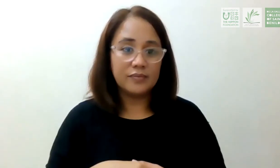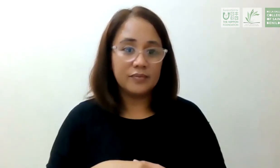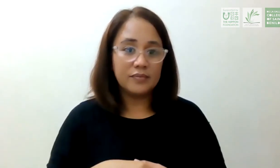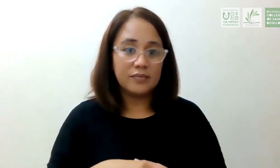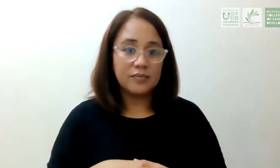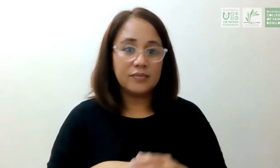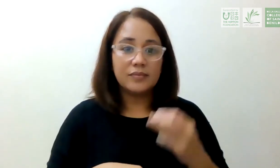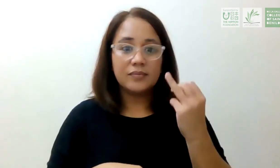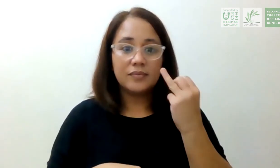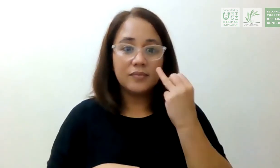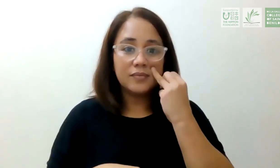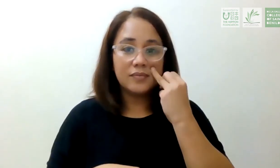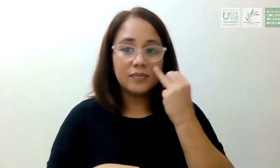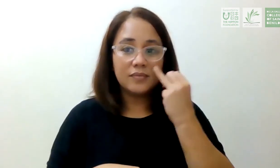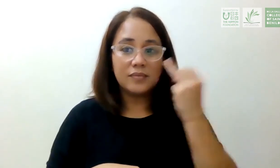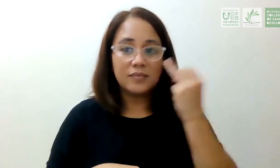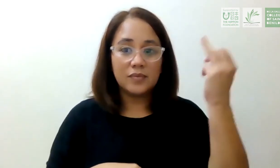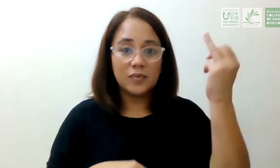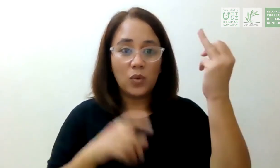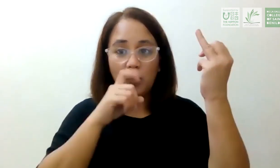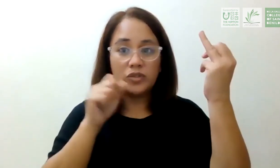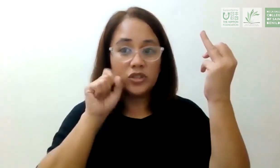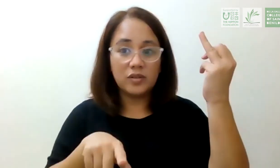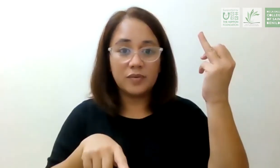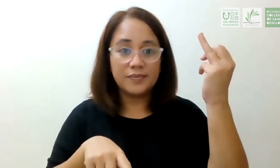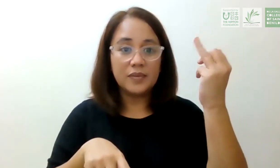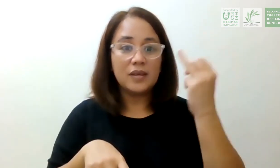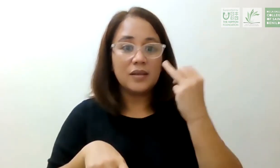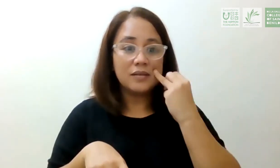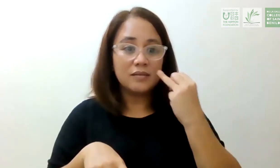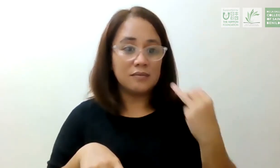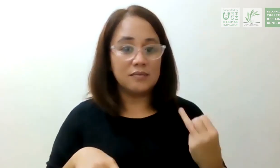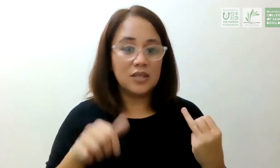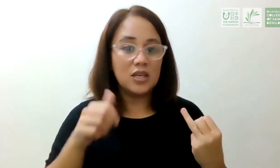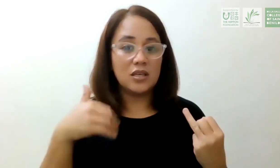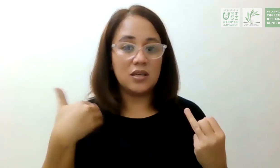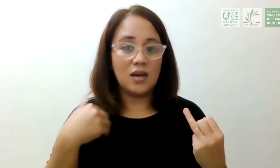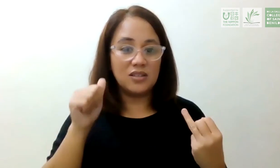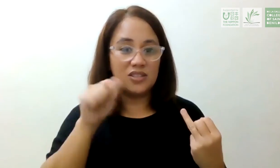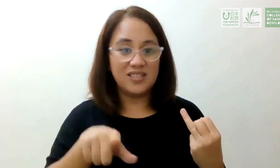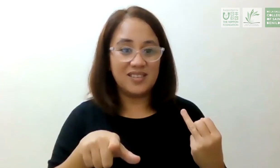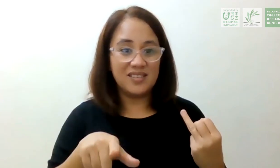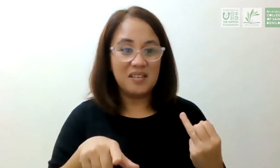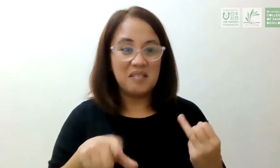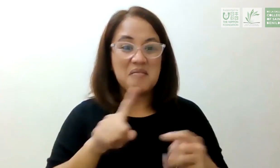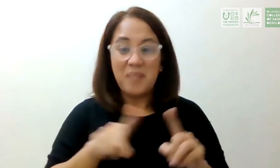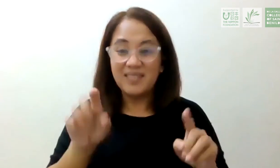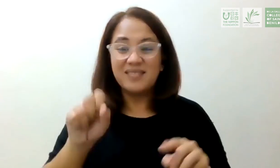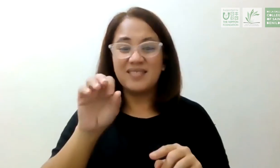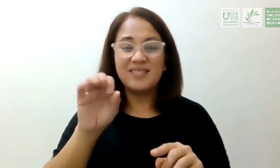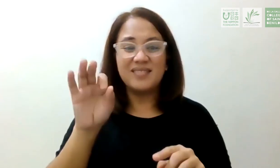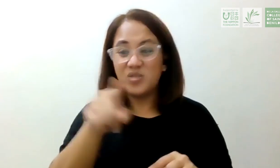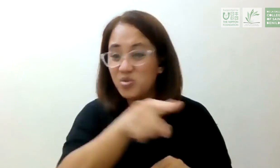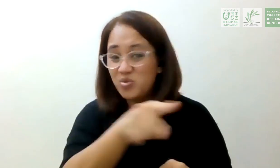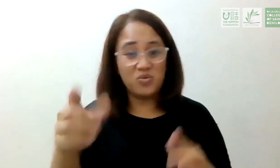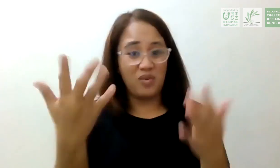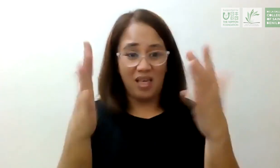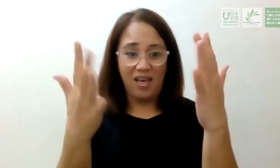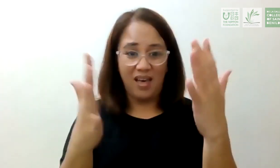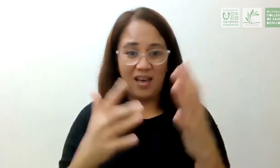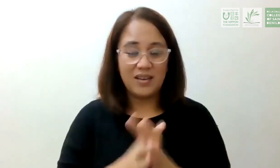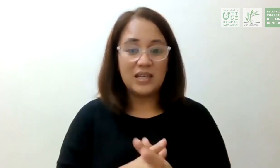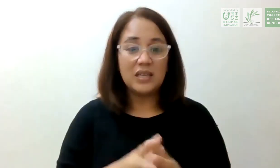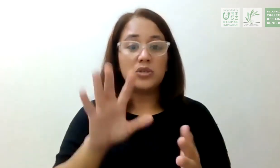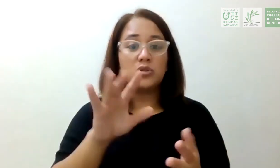and older sister, and younger sister. So you don't have that. So you should just translate